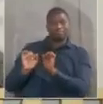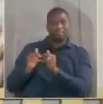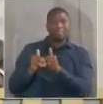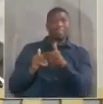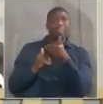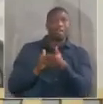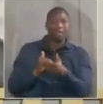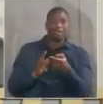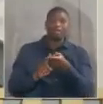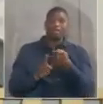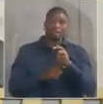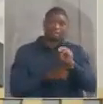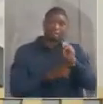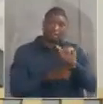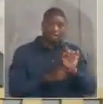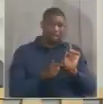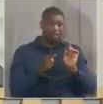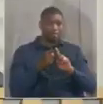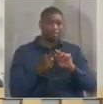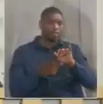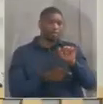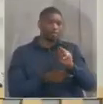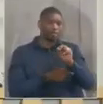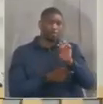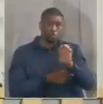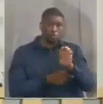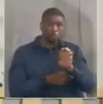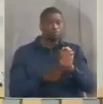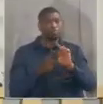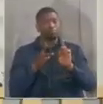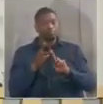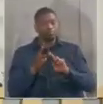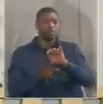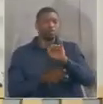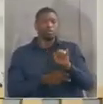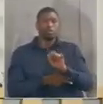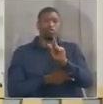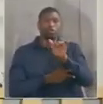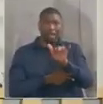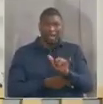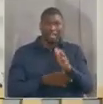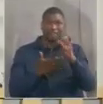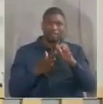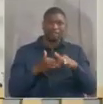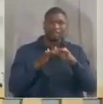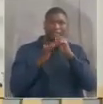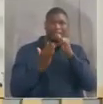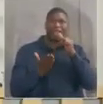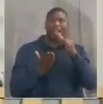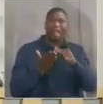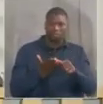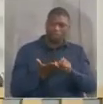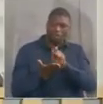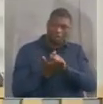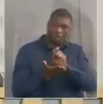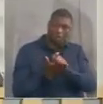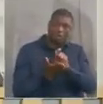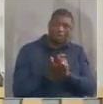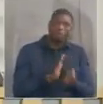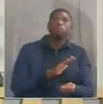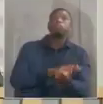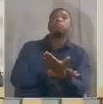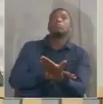Then from May, June, July, the letter was written when